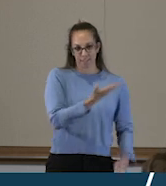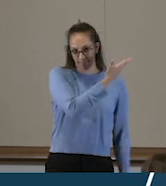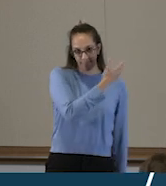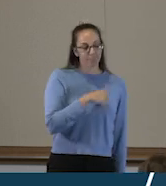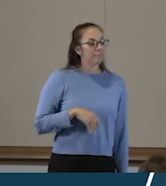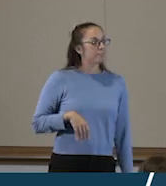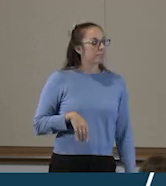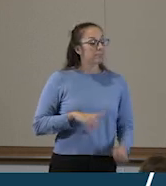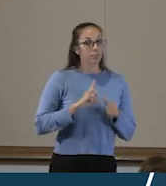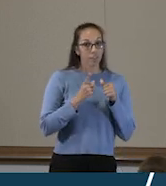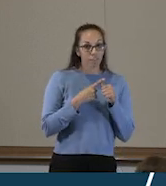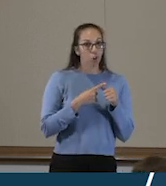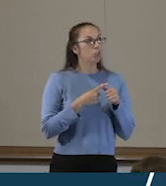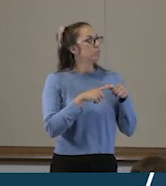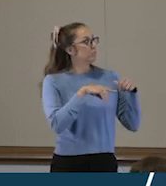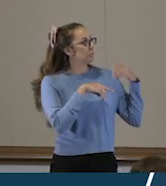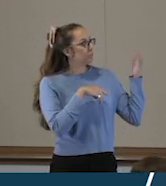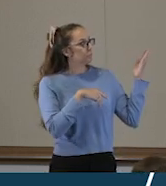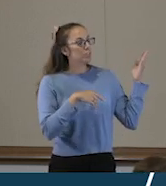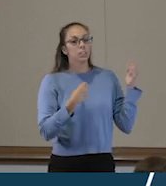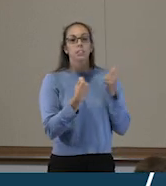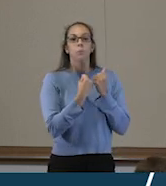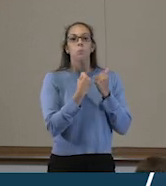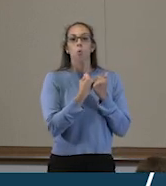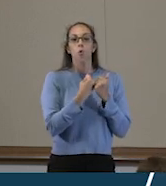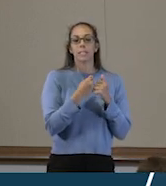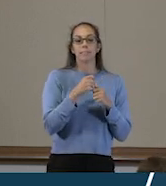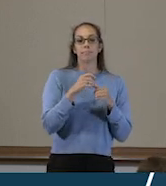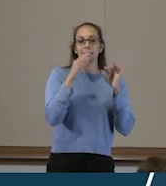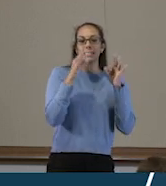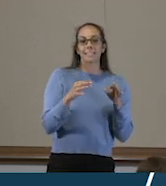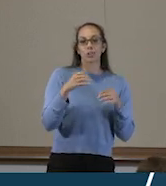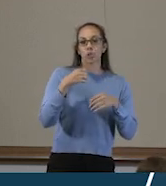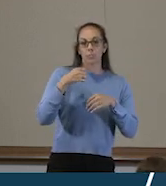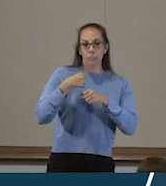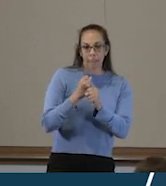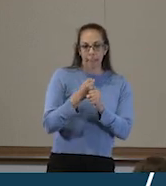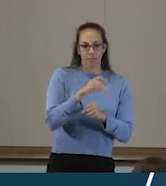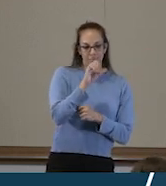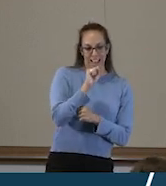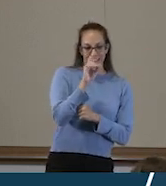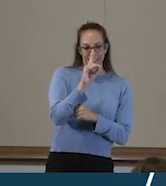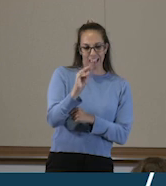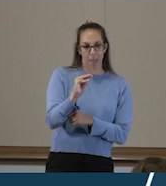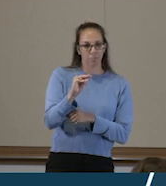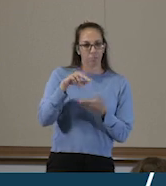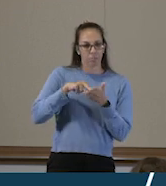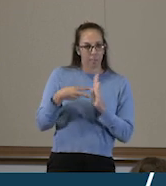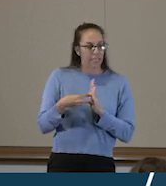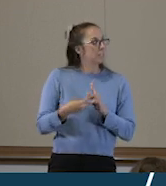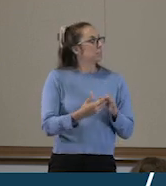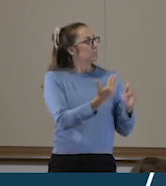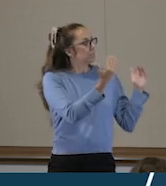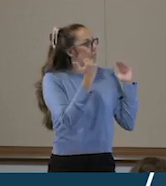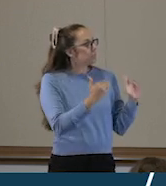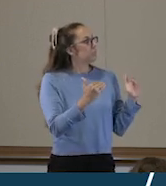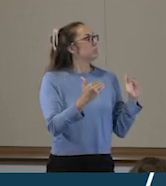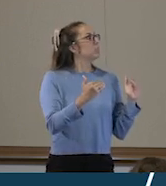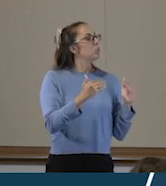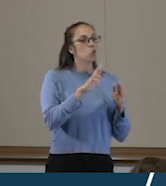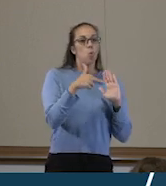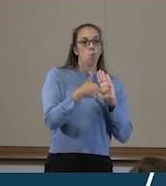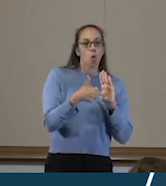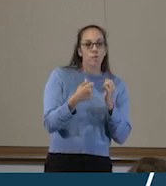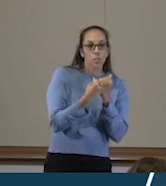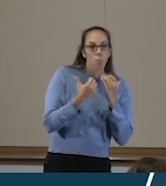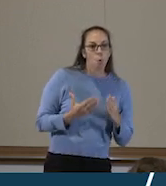to discuss what supported decision-making is. Then we're going to discuss the role of the supporter. We're going to compare SDM,